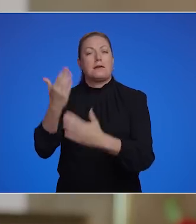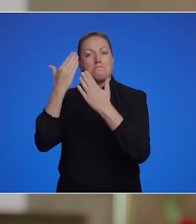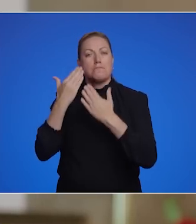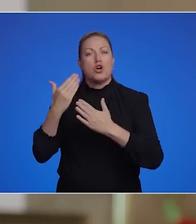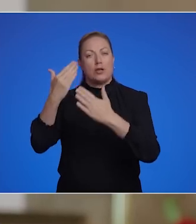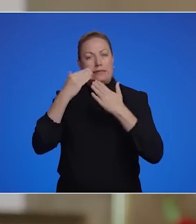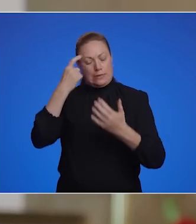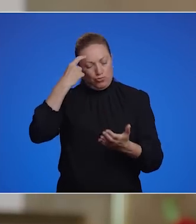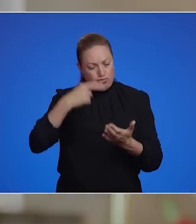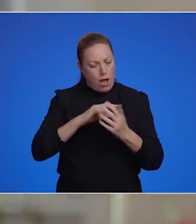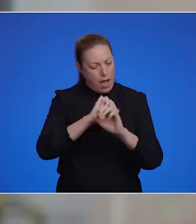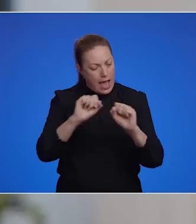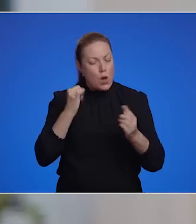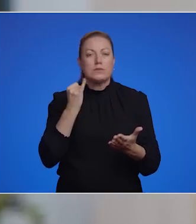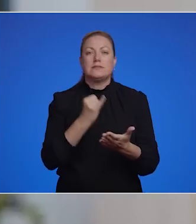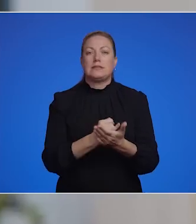our sins.